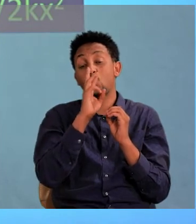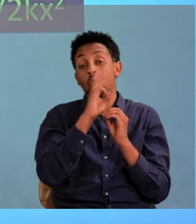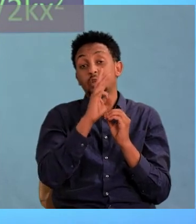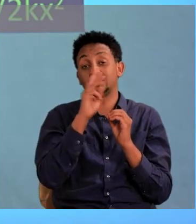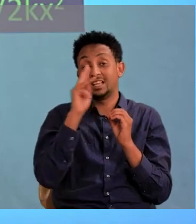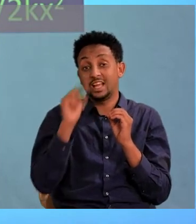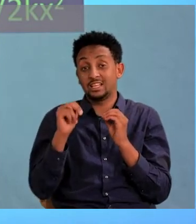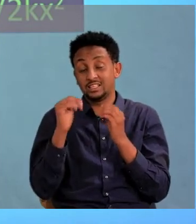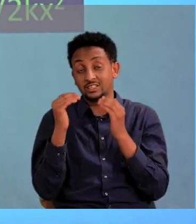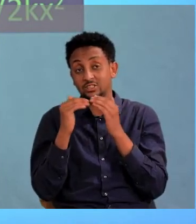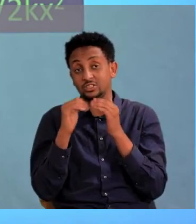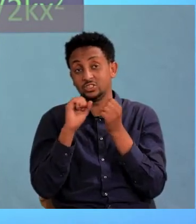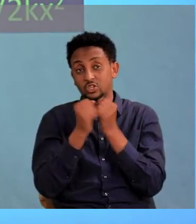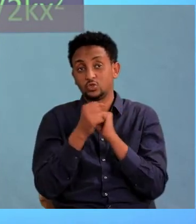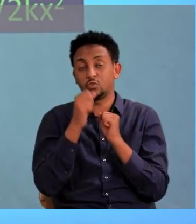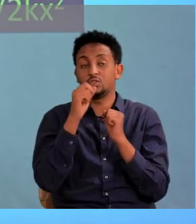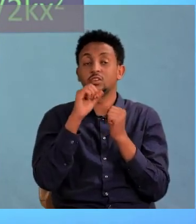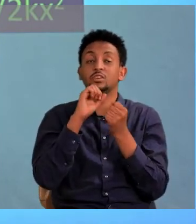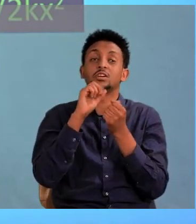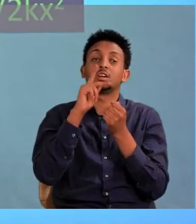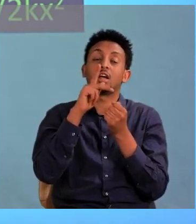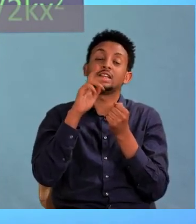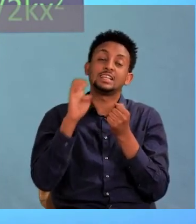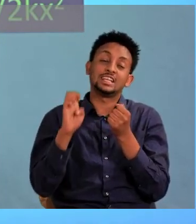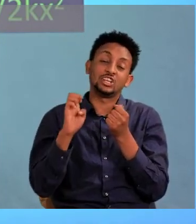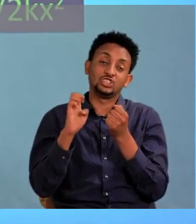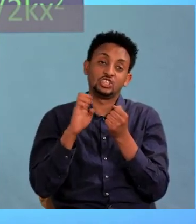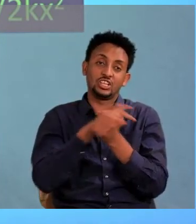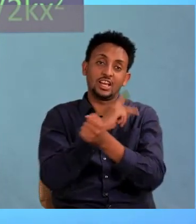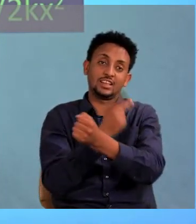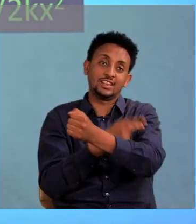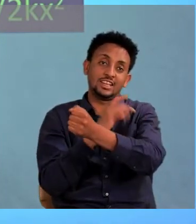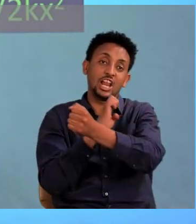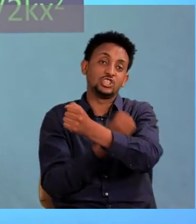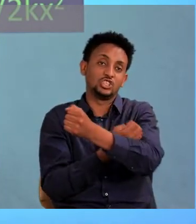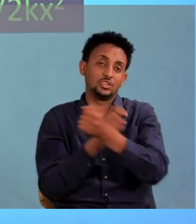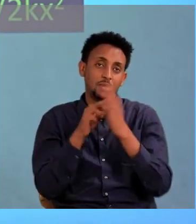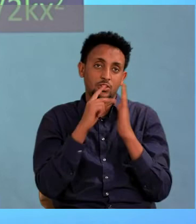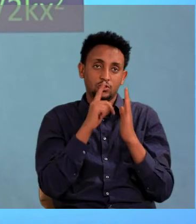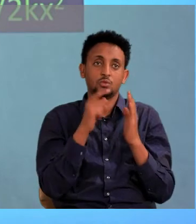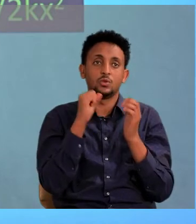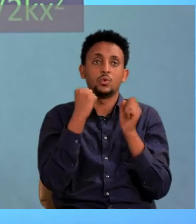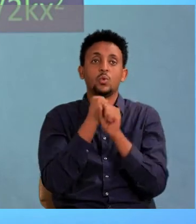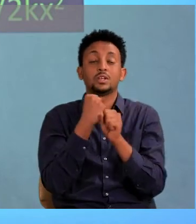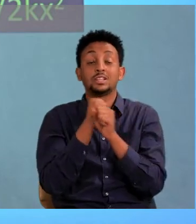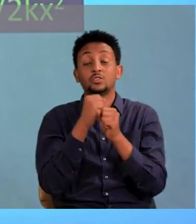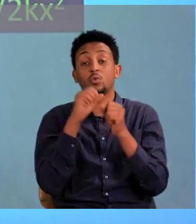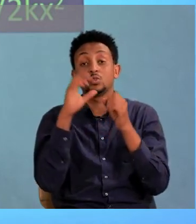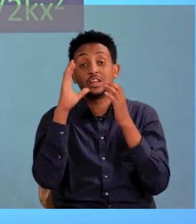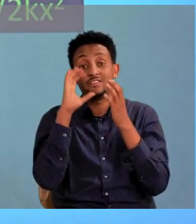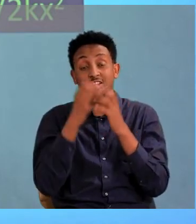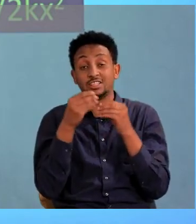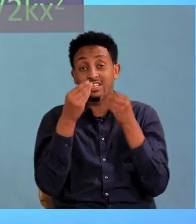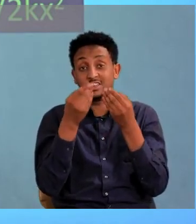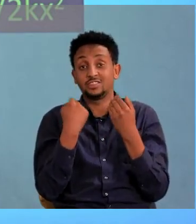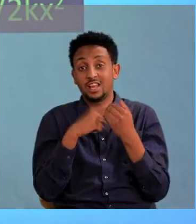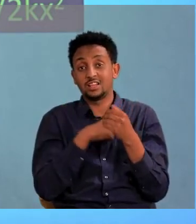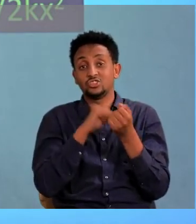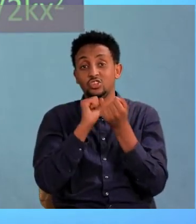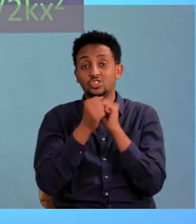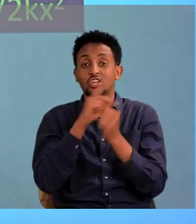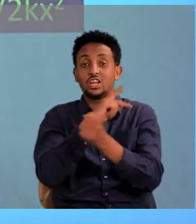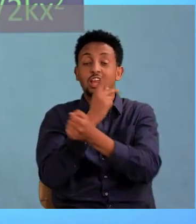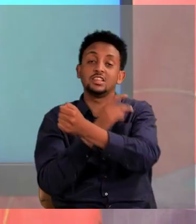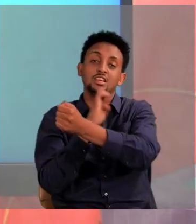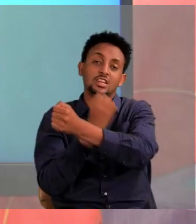by non-conservatives is the change of kinetic energy. If there is no non-conservative force, the work done by conservatives can give us the change in